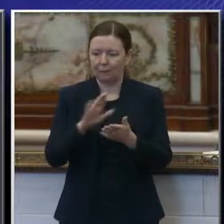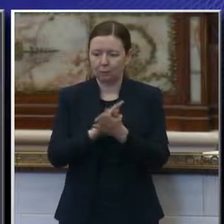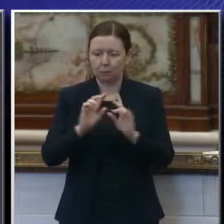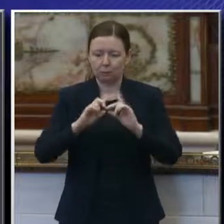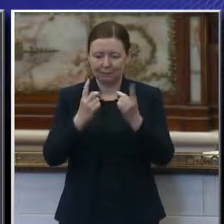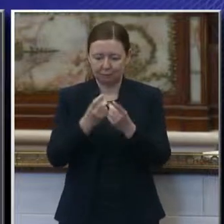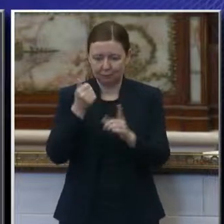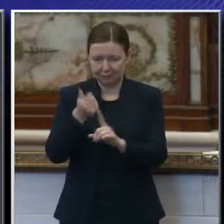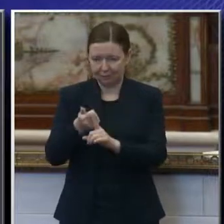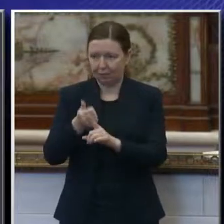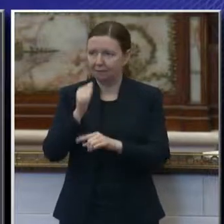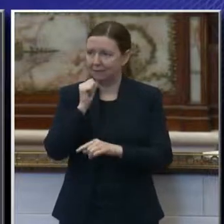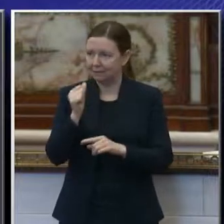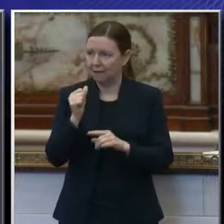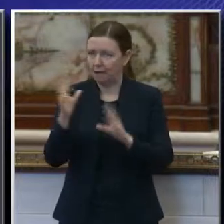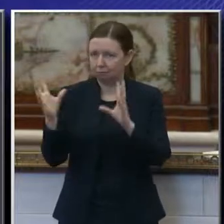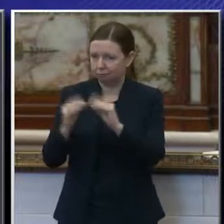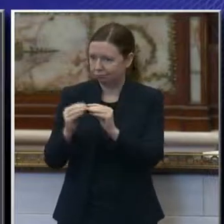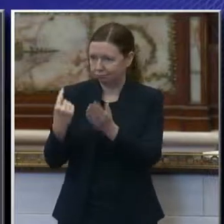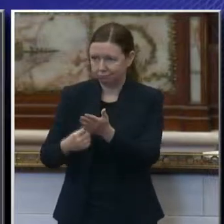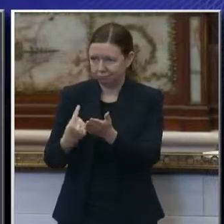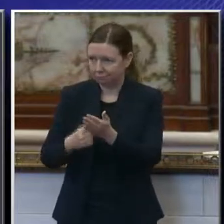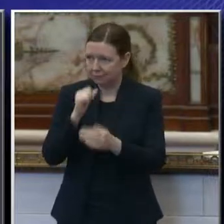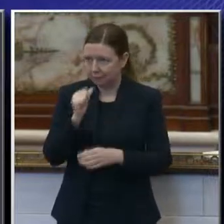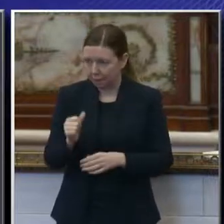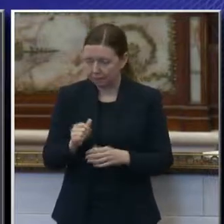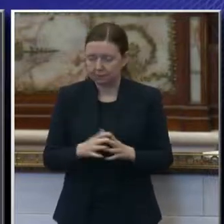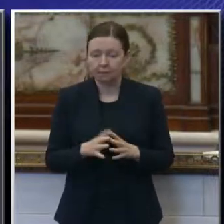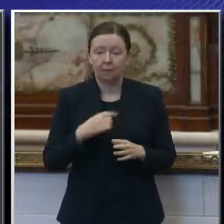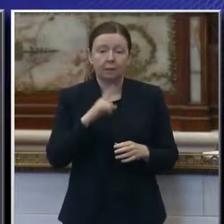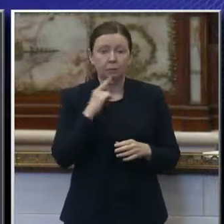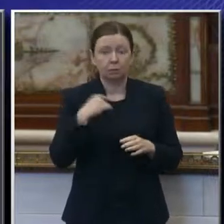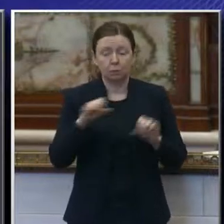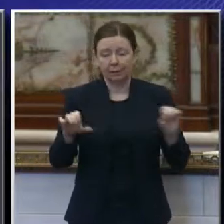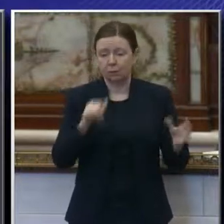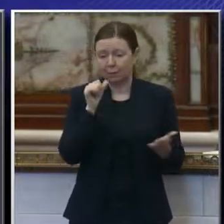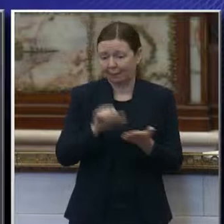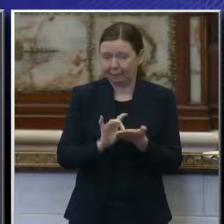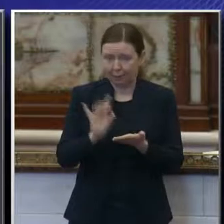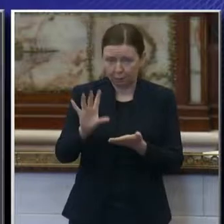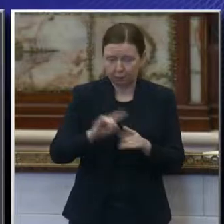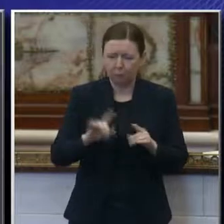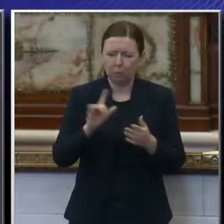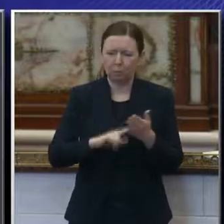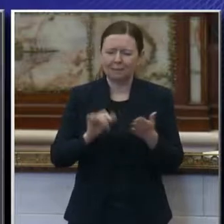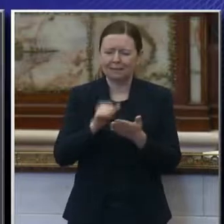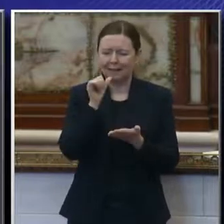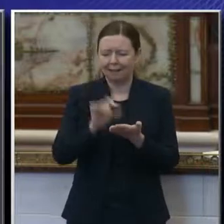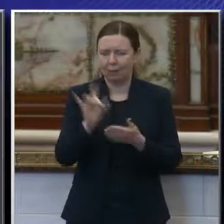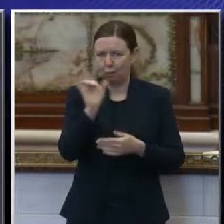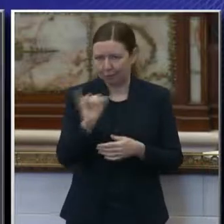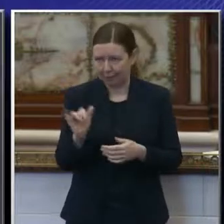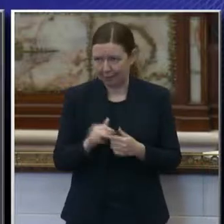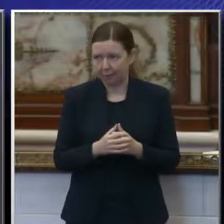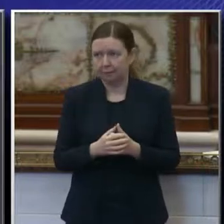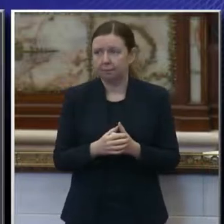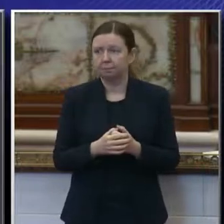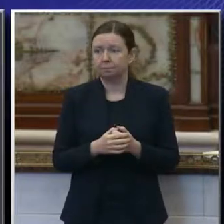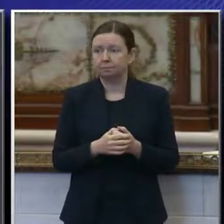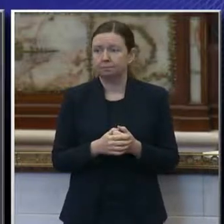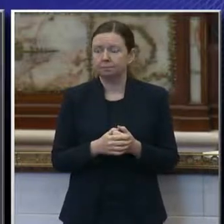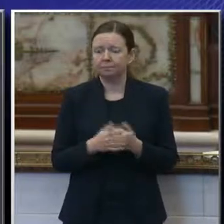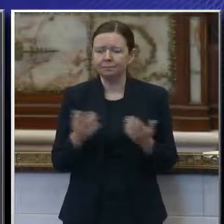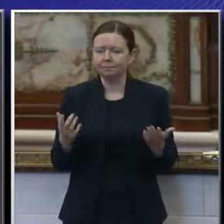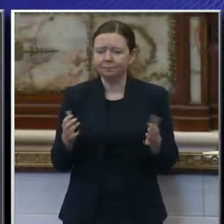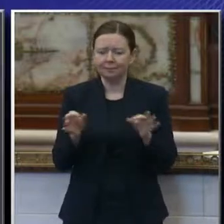hasn't met over it? Now, I'm sure we could do a letter, but what would that letter look like? And what would